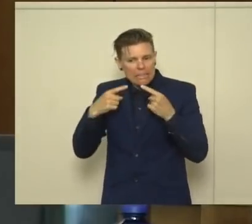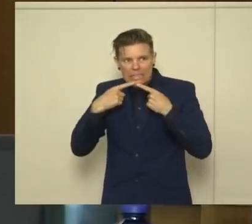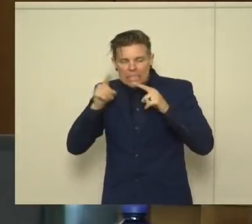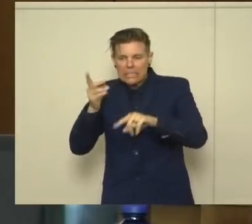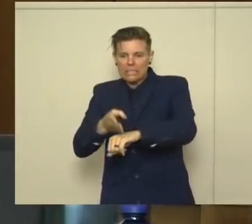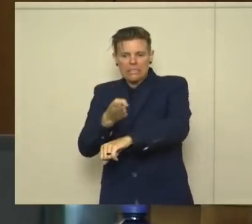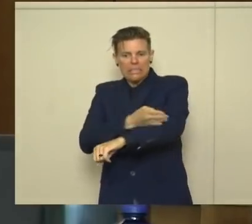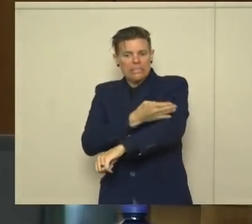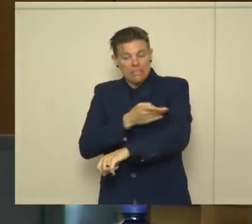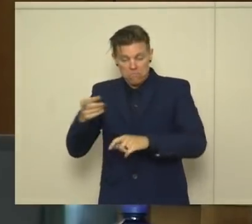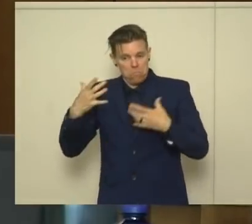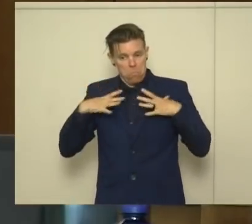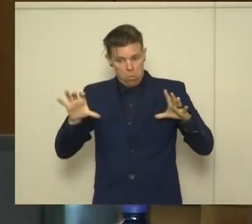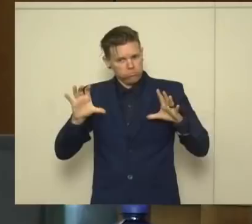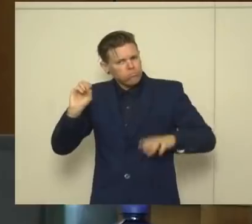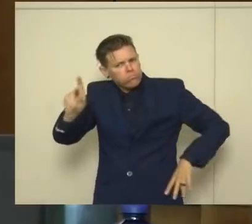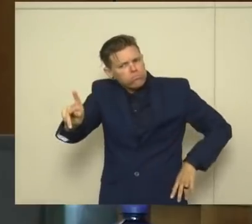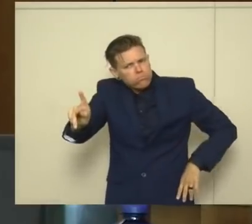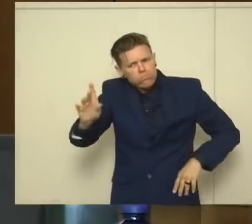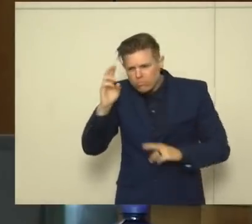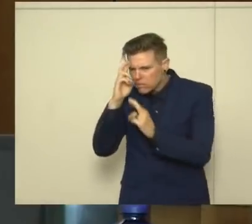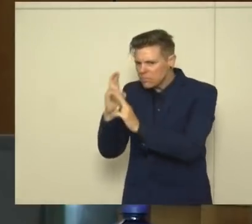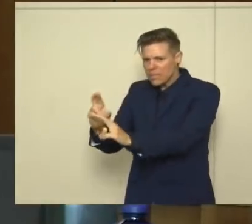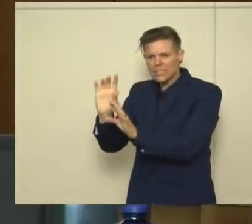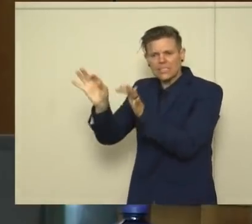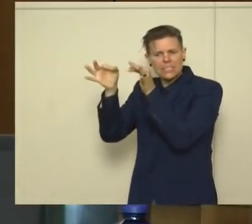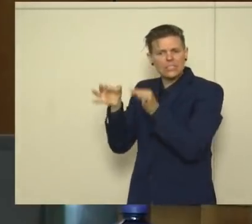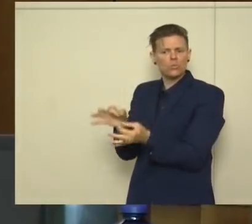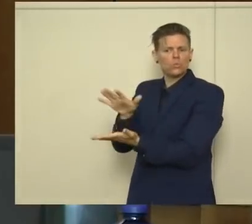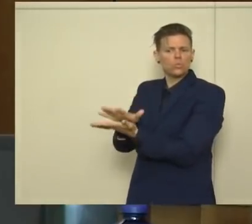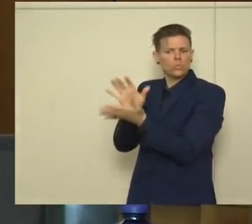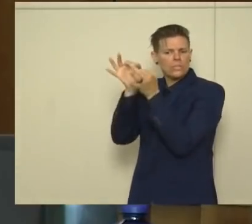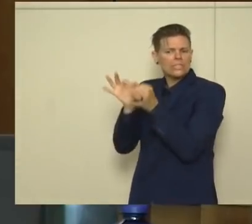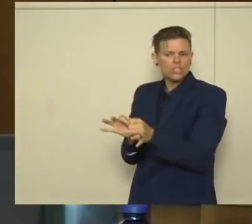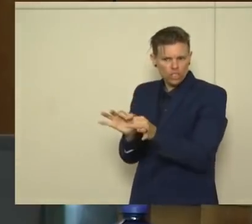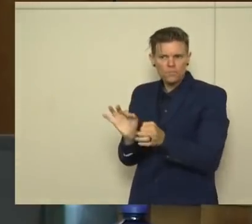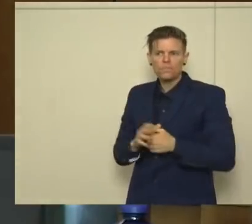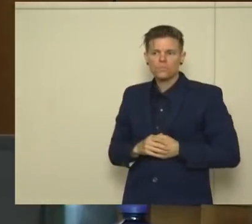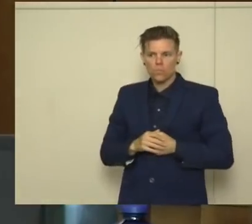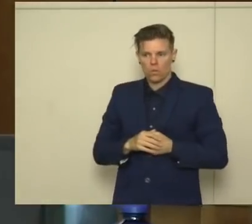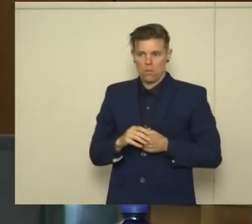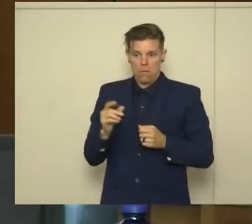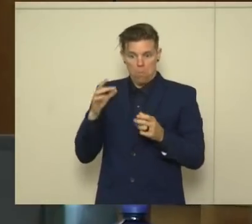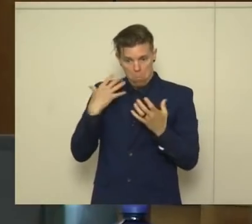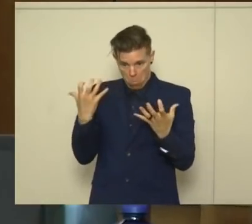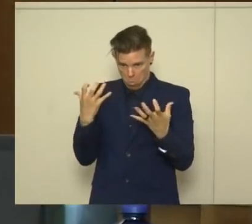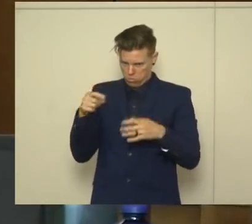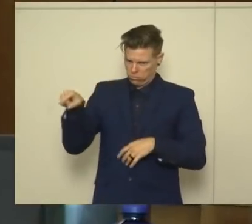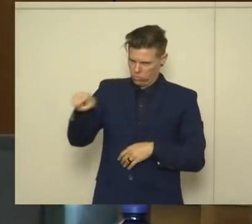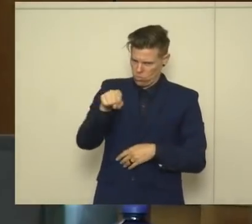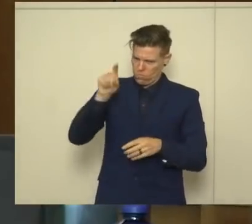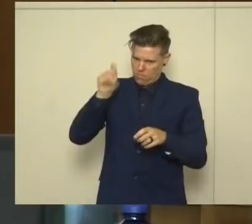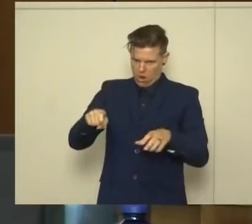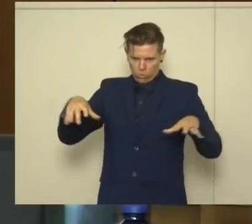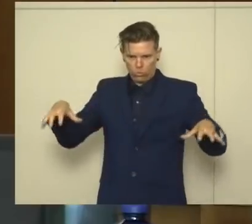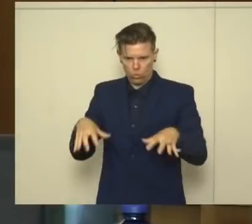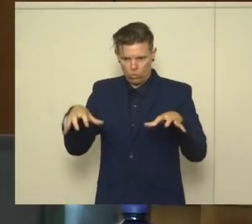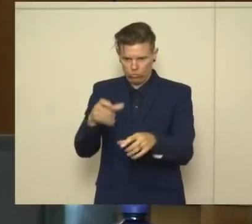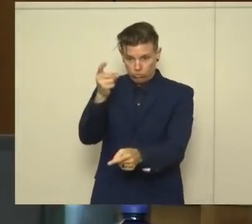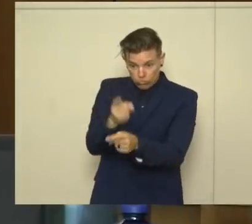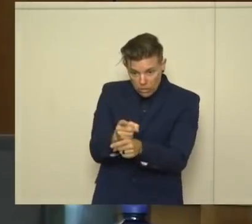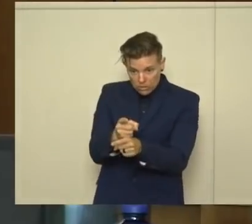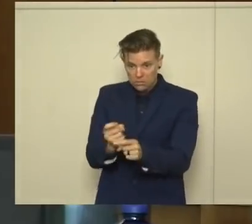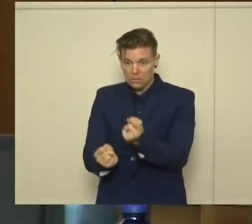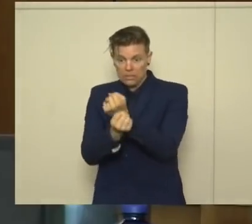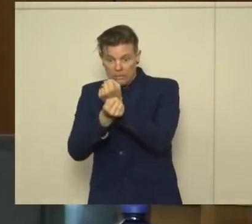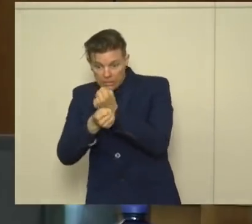lot of effort into doing something safely and doing it very well makes a lot of sense, and we